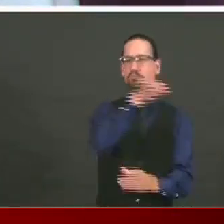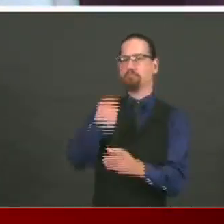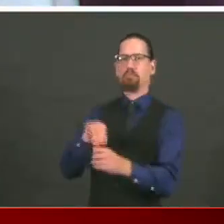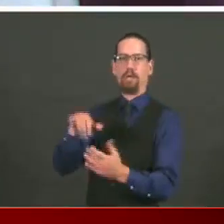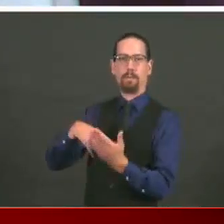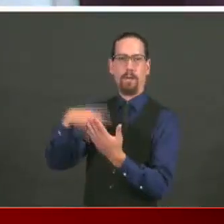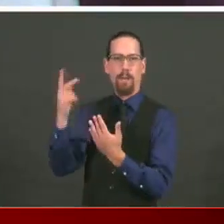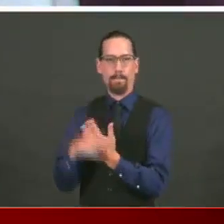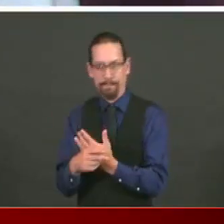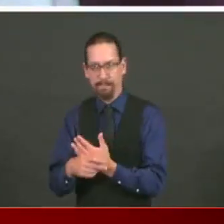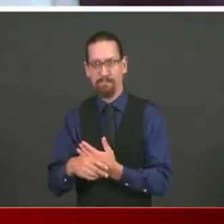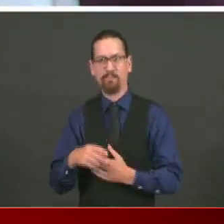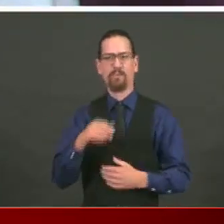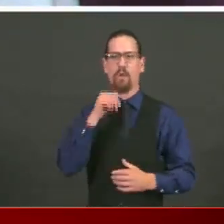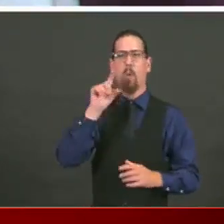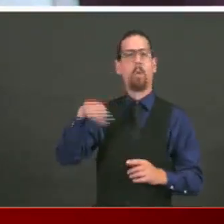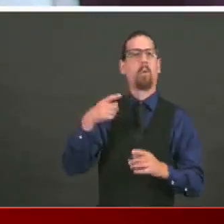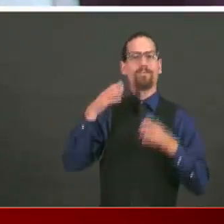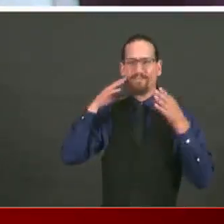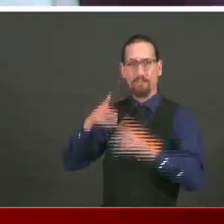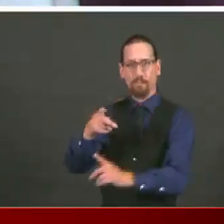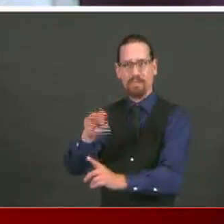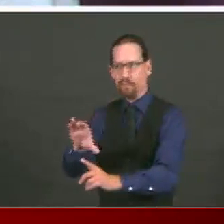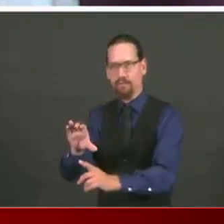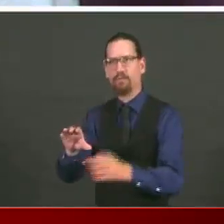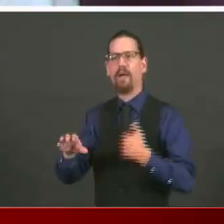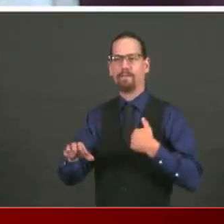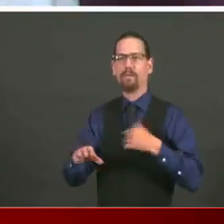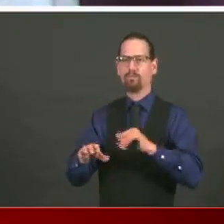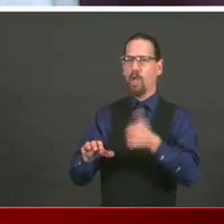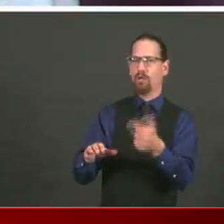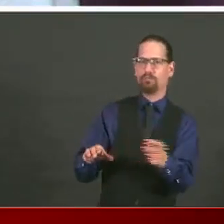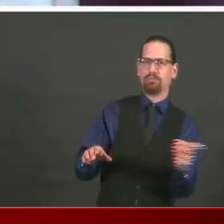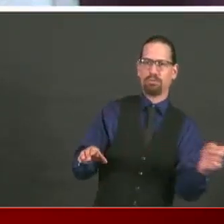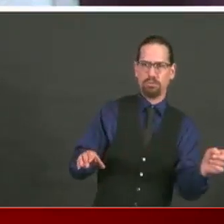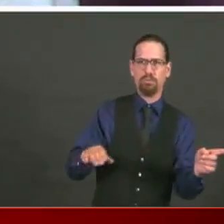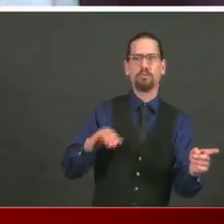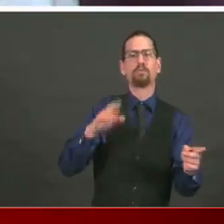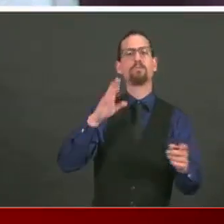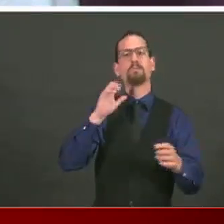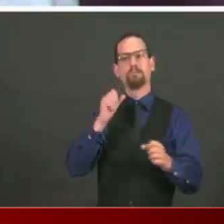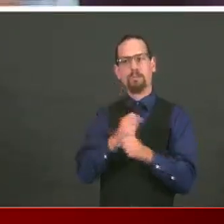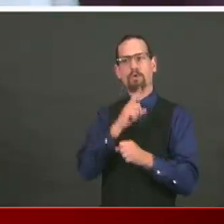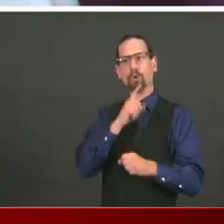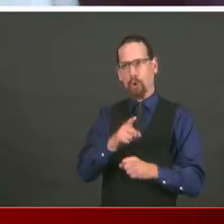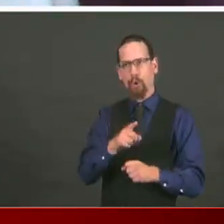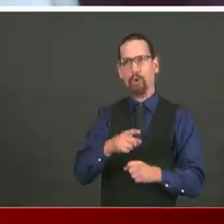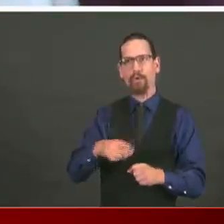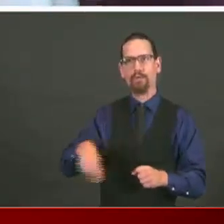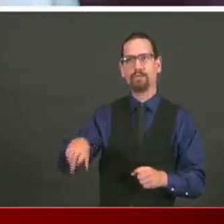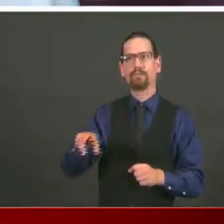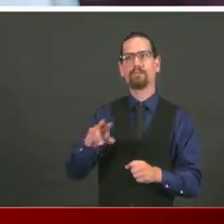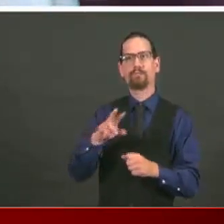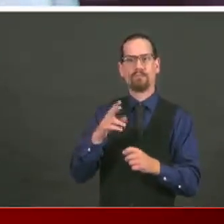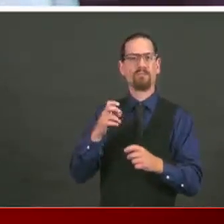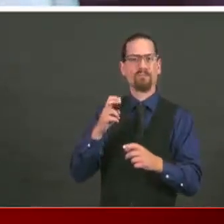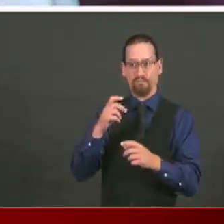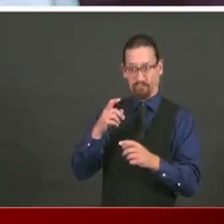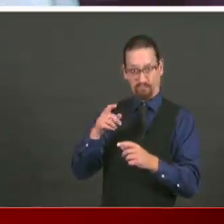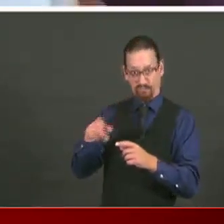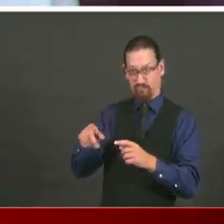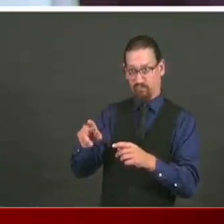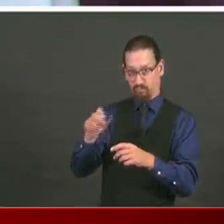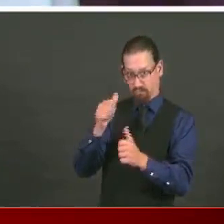it. Just want to give the governor credit on that. So PPP would be a viability test feature. You've passed that test, secured